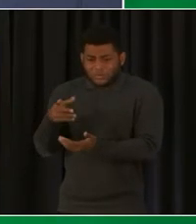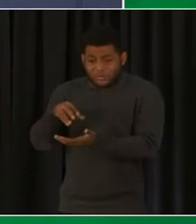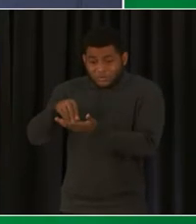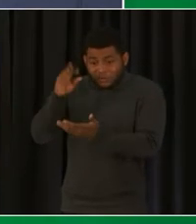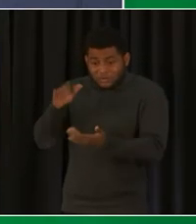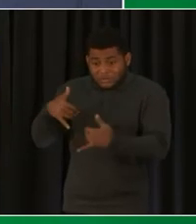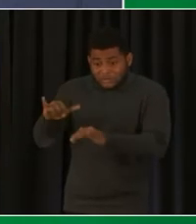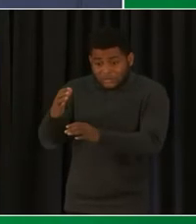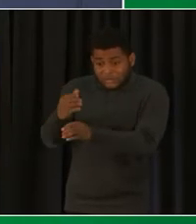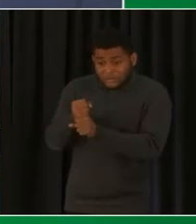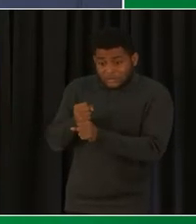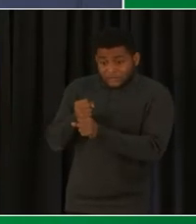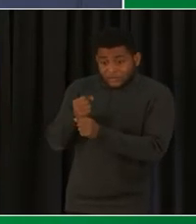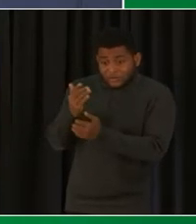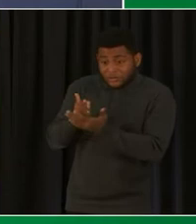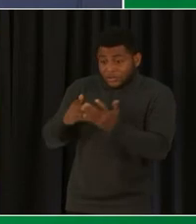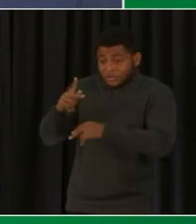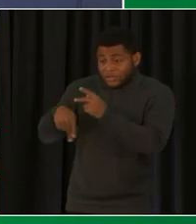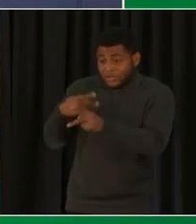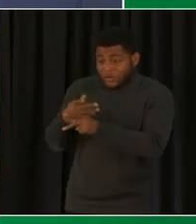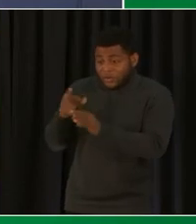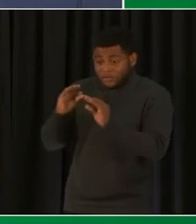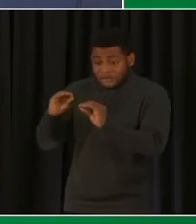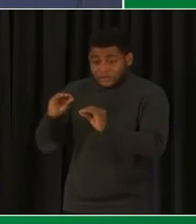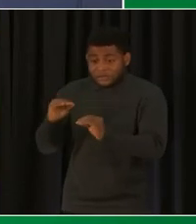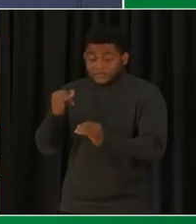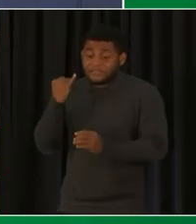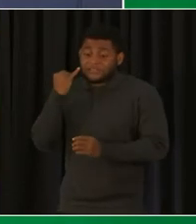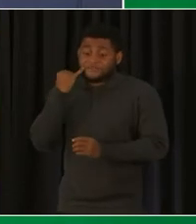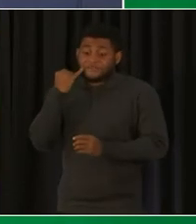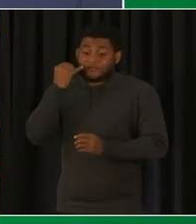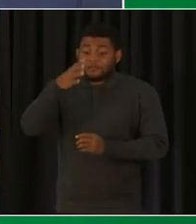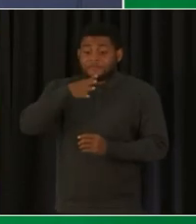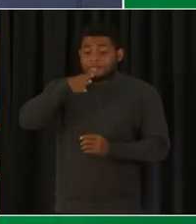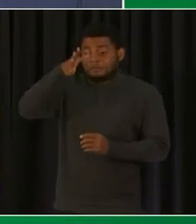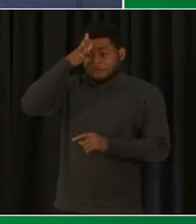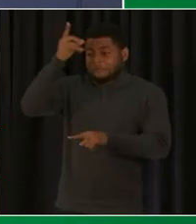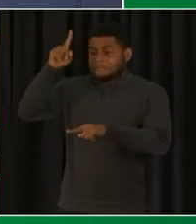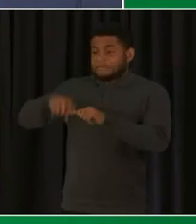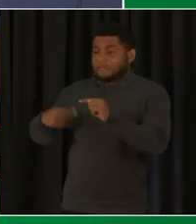instruction, especially if they're not able to pick them up right away?